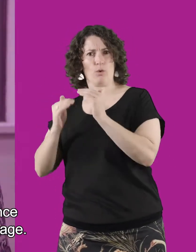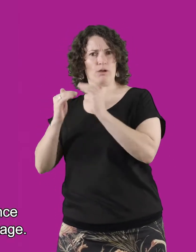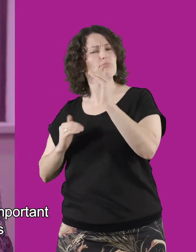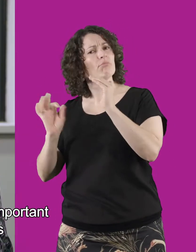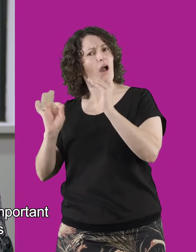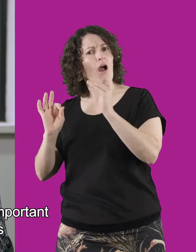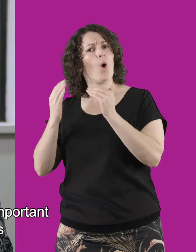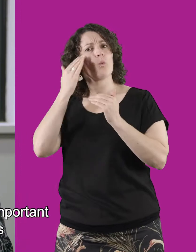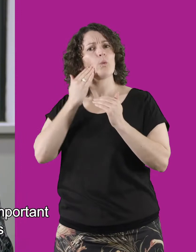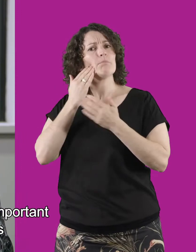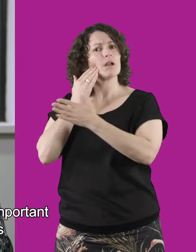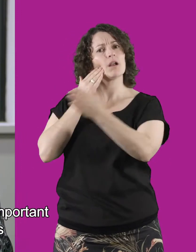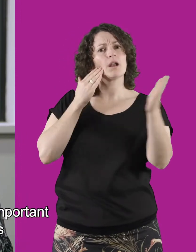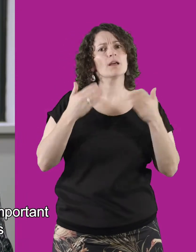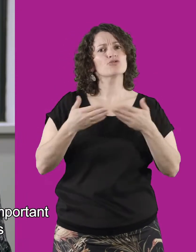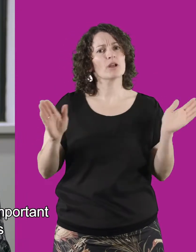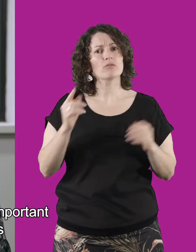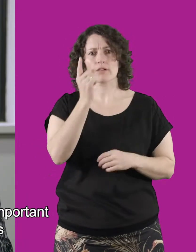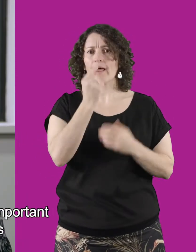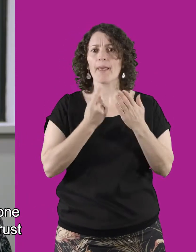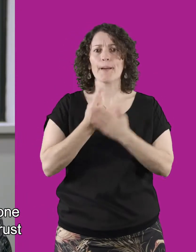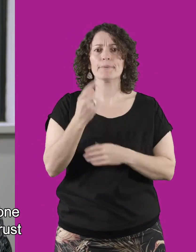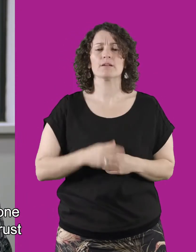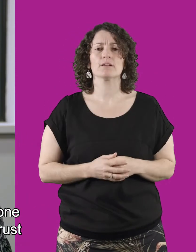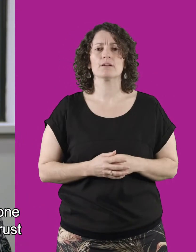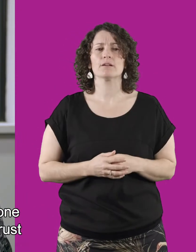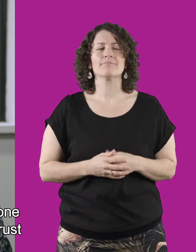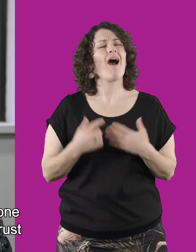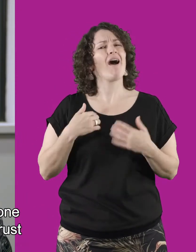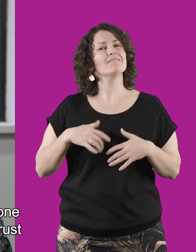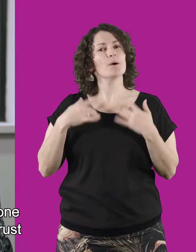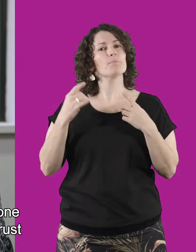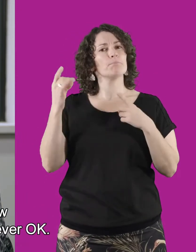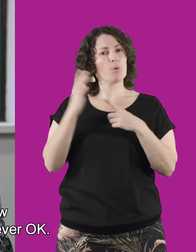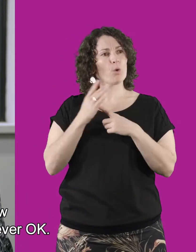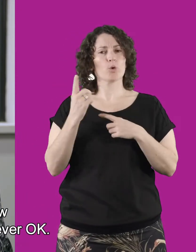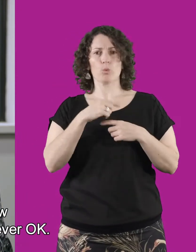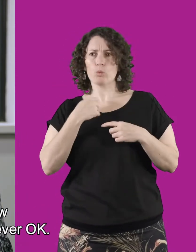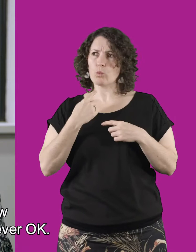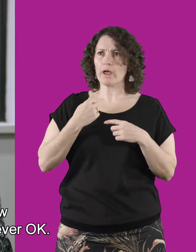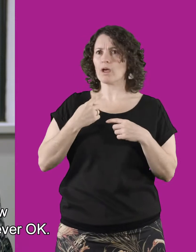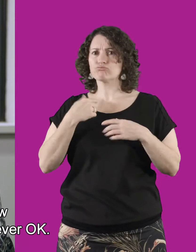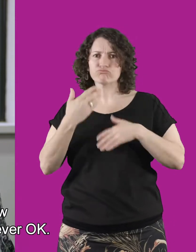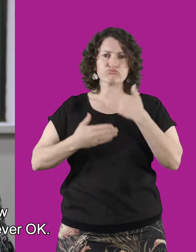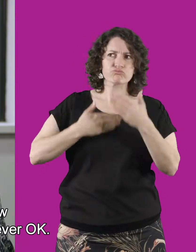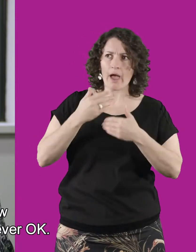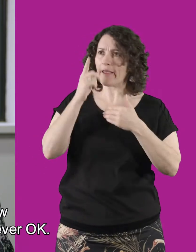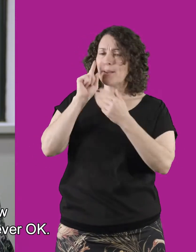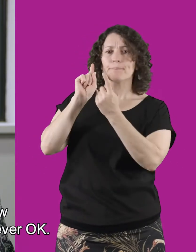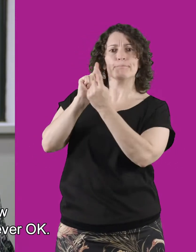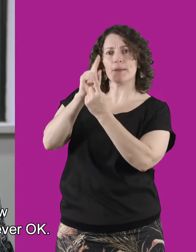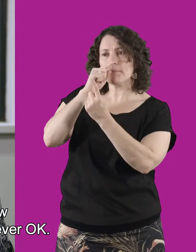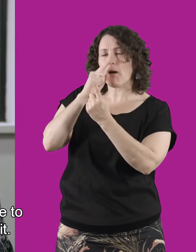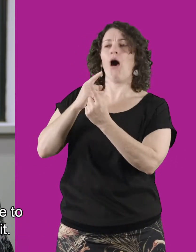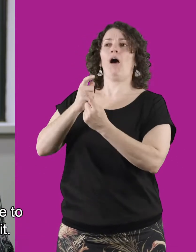disadvantage. I think it's really important for all of us to find someone that we can trust, and to know that violence is